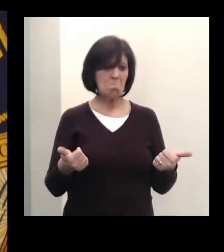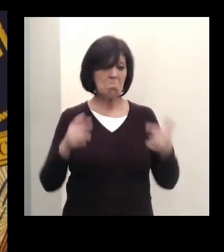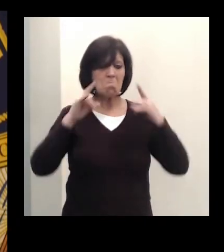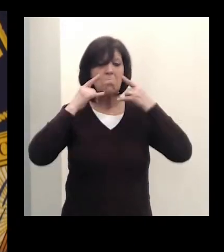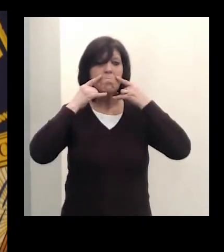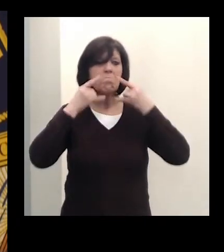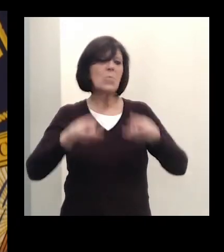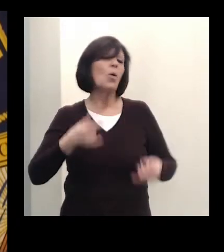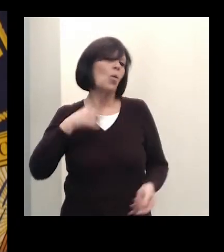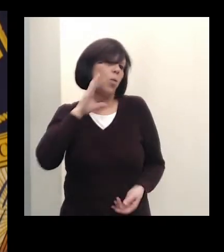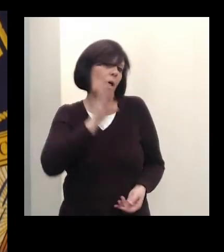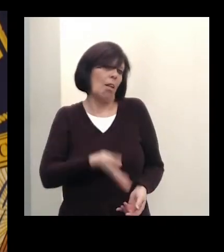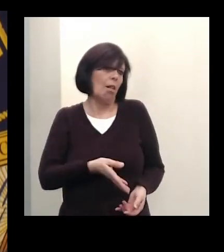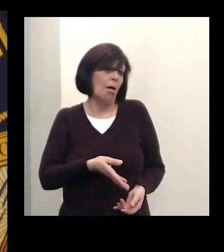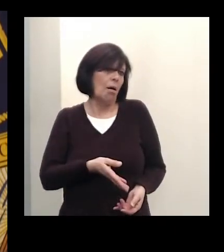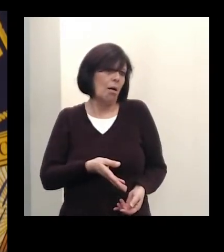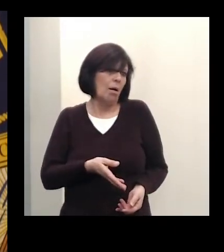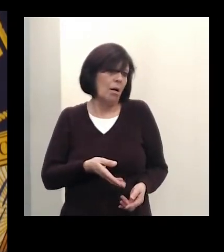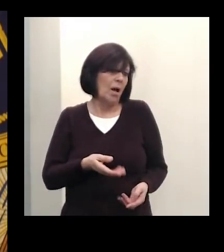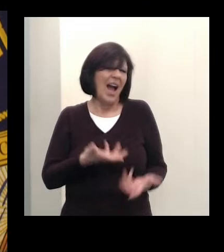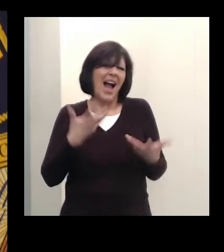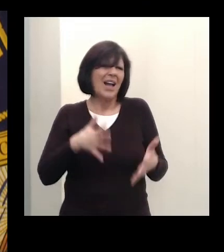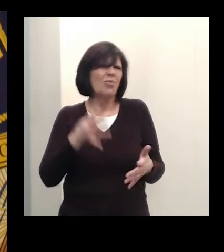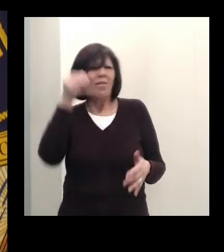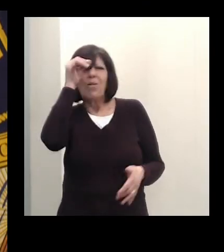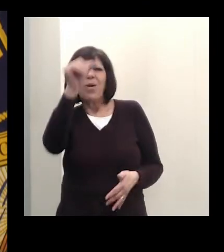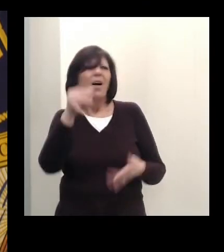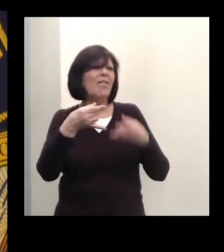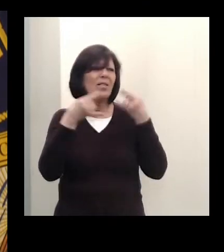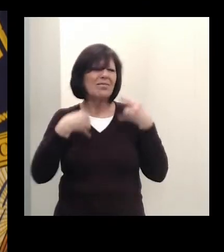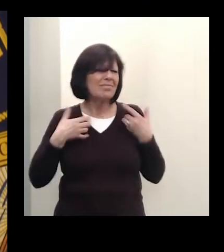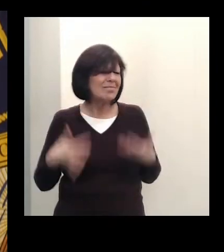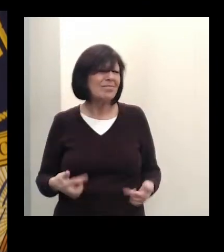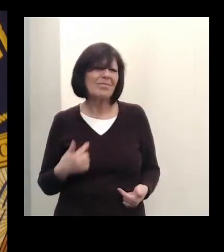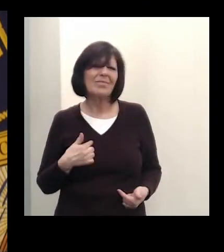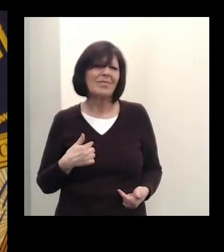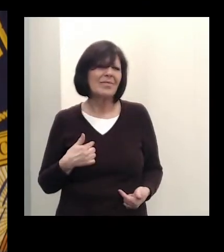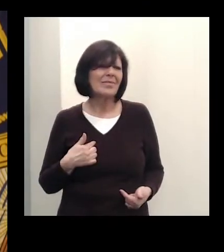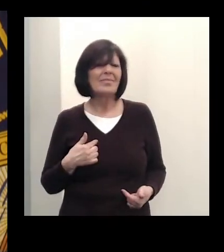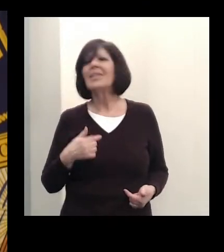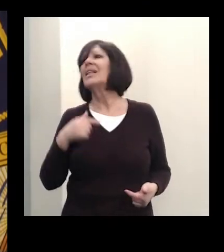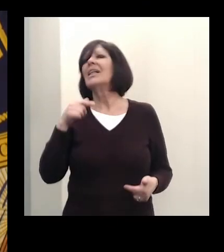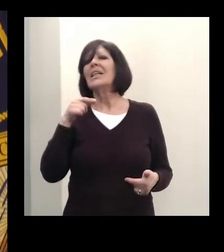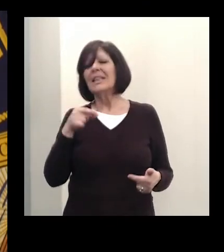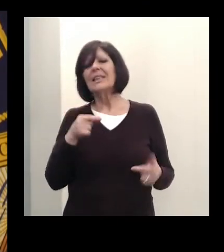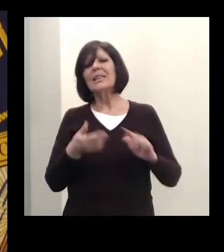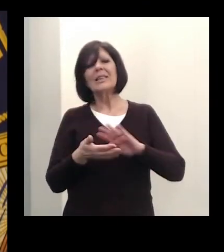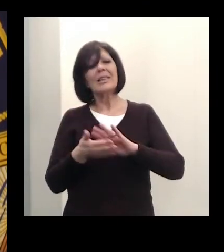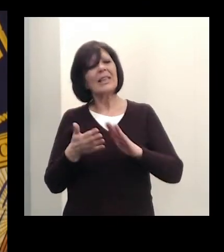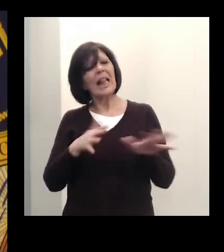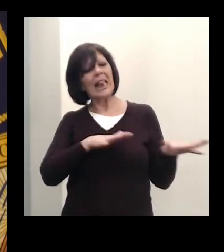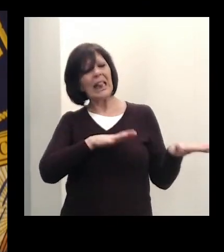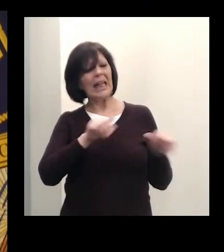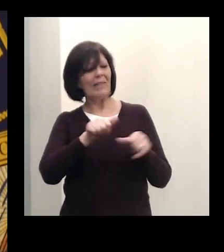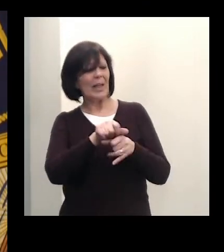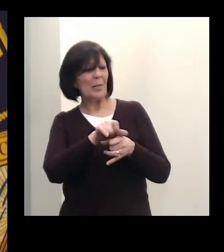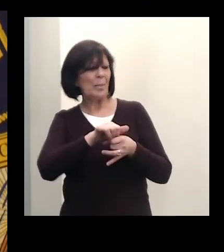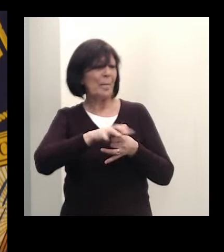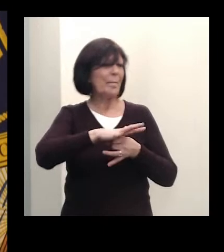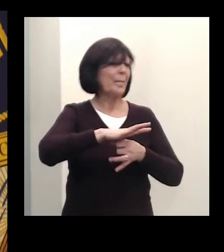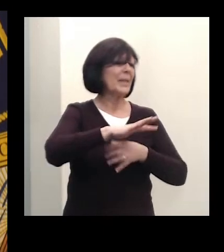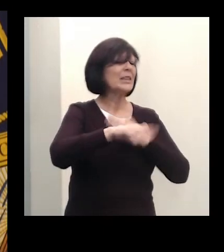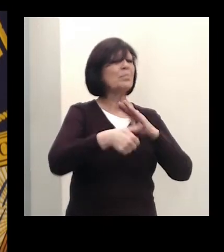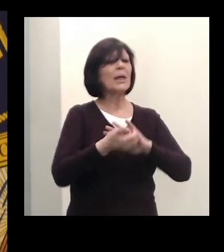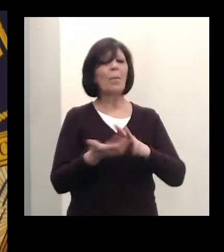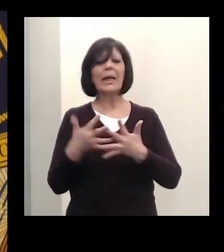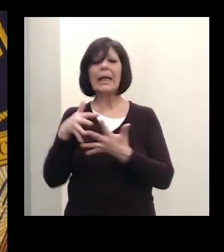so. We do not want to keep it on forever. This is entering an endemic. It's leaving the pandemic and it's becoming endemic. I